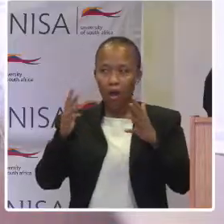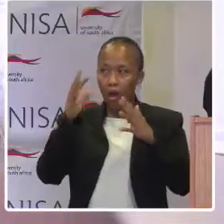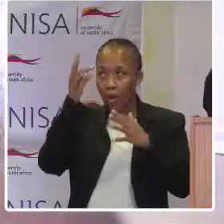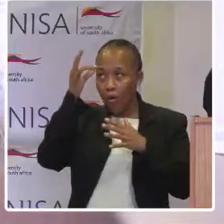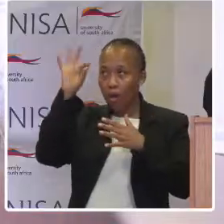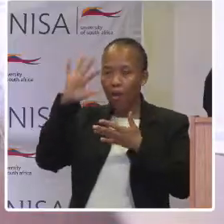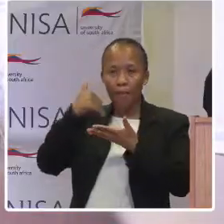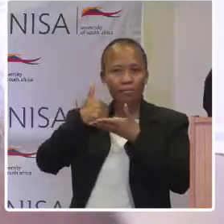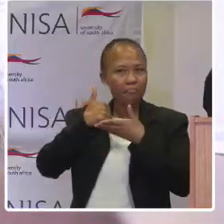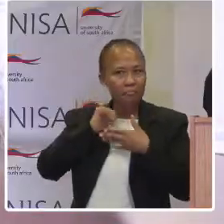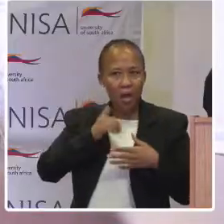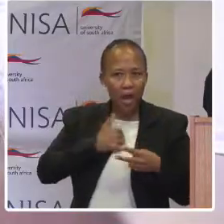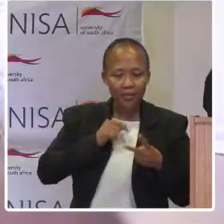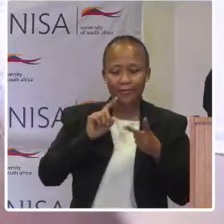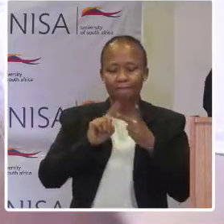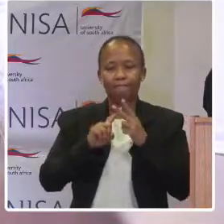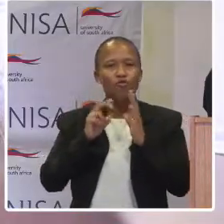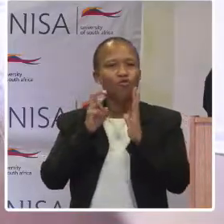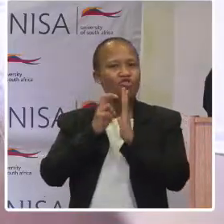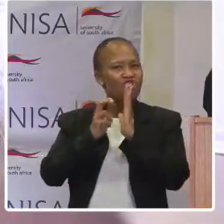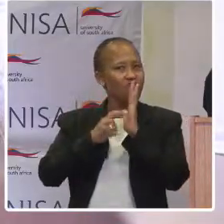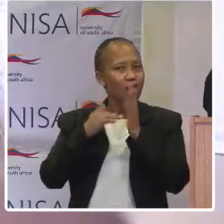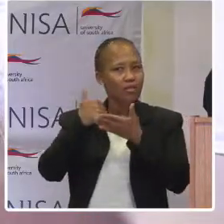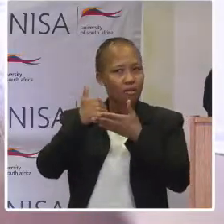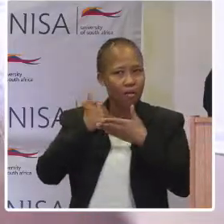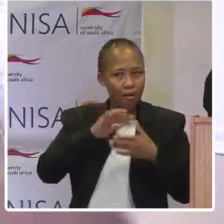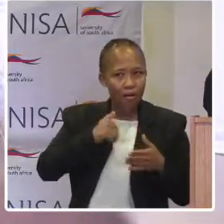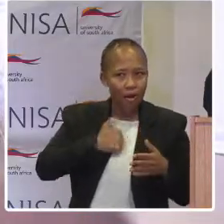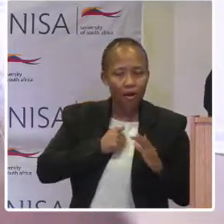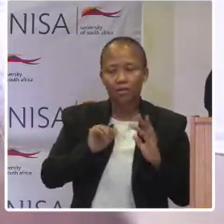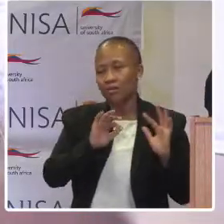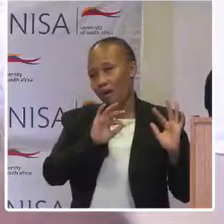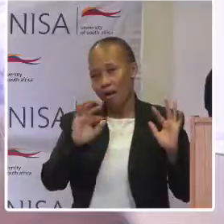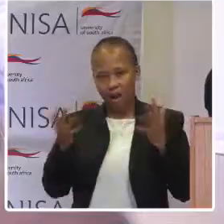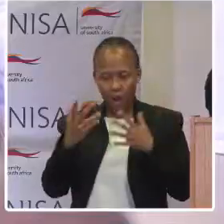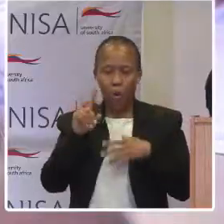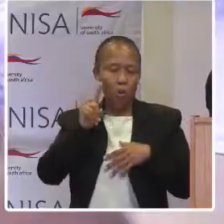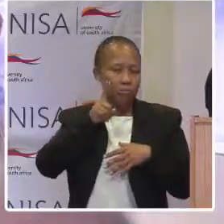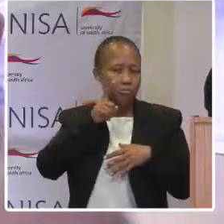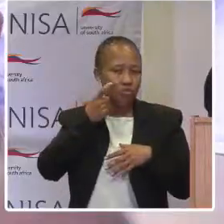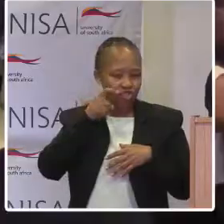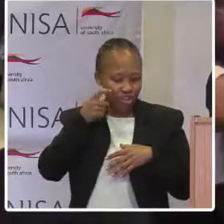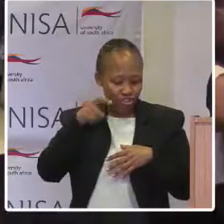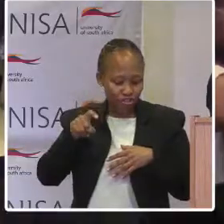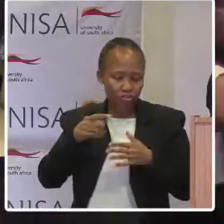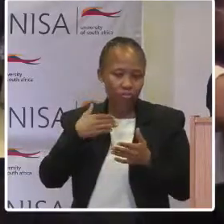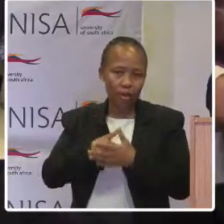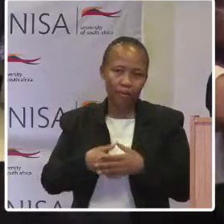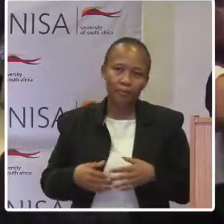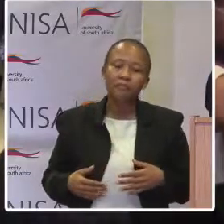us? How does the regulation assist us as the startups?